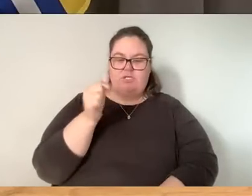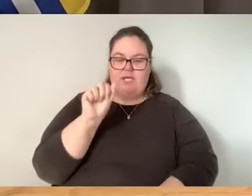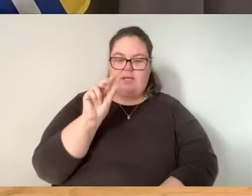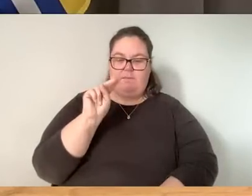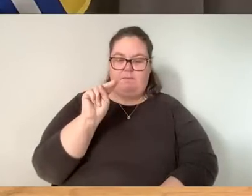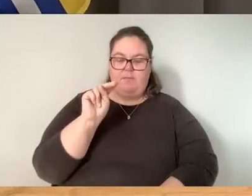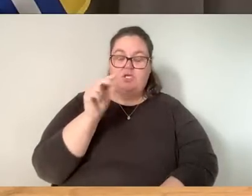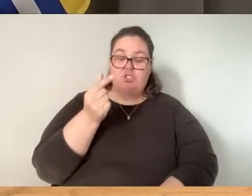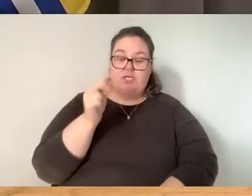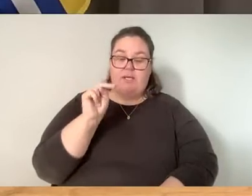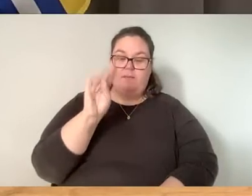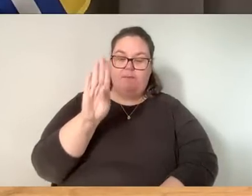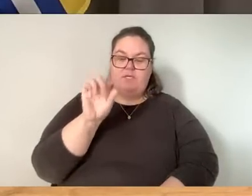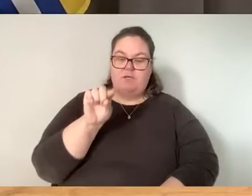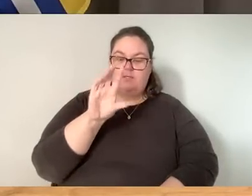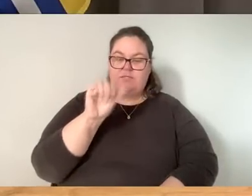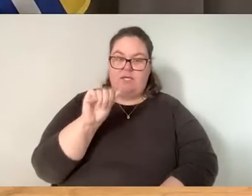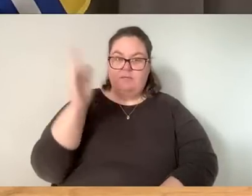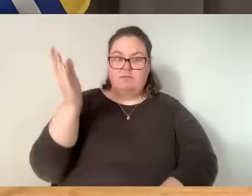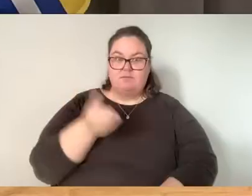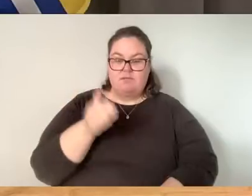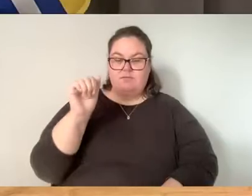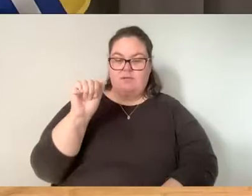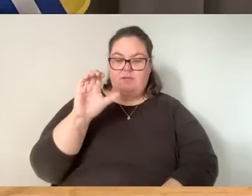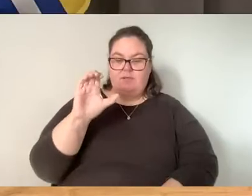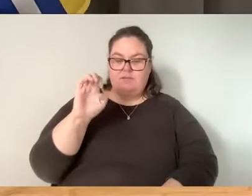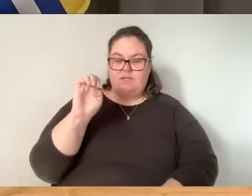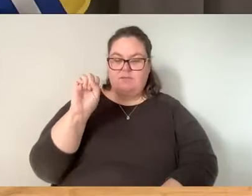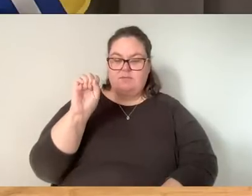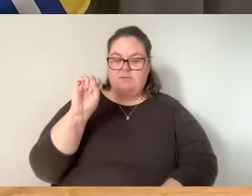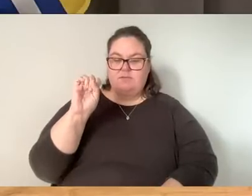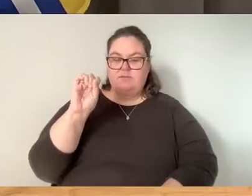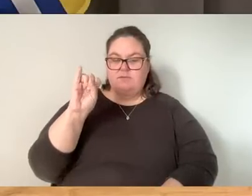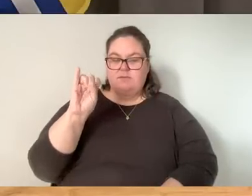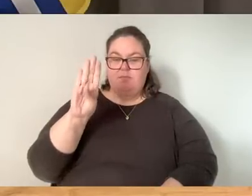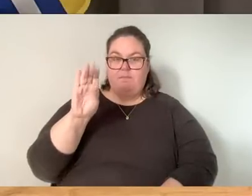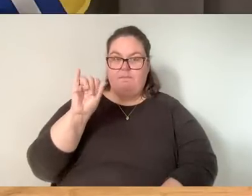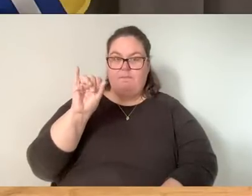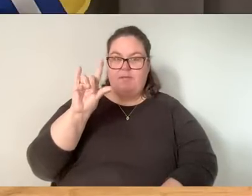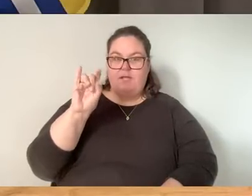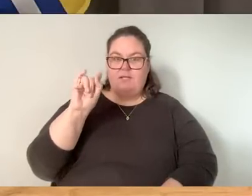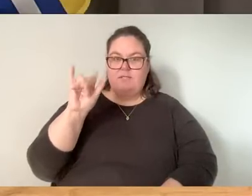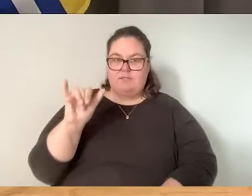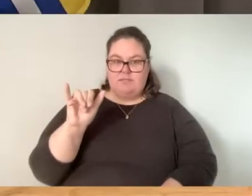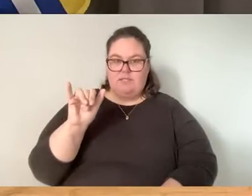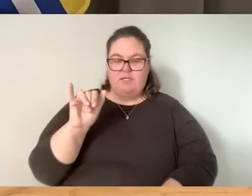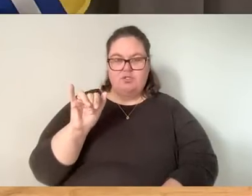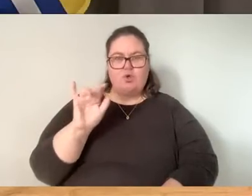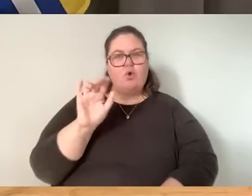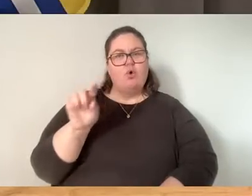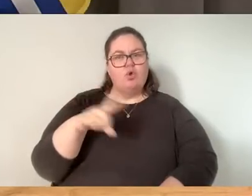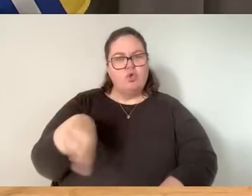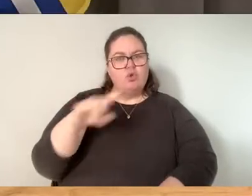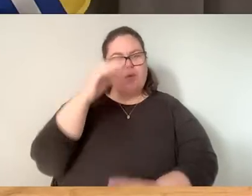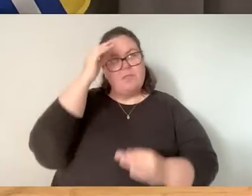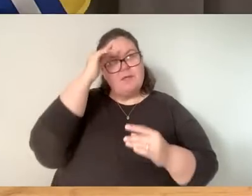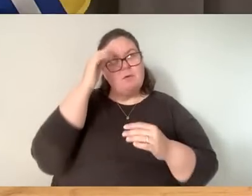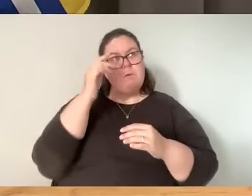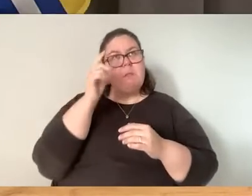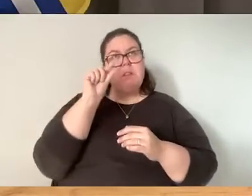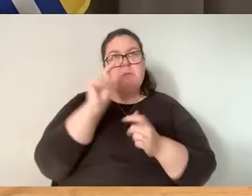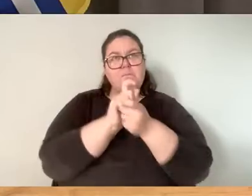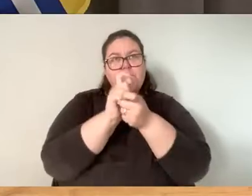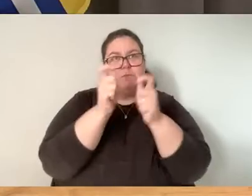www.gnb.ca/accessibility. continues. I encourage all New Brunswickers to think about what they can do, big or small, to help